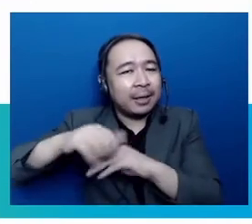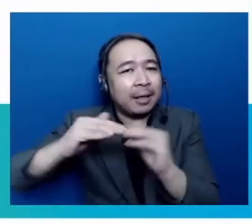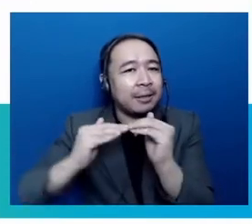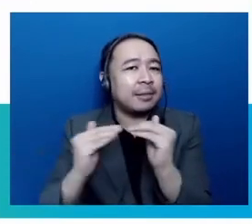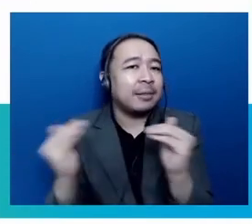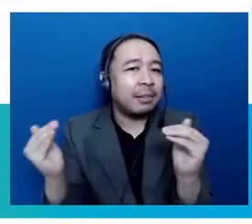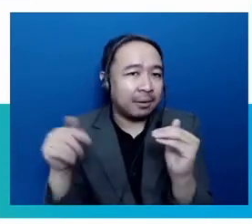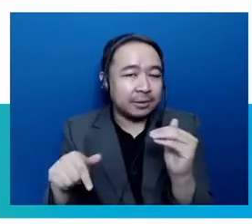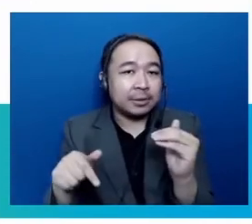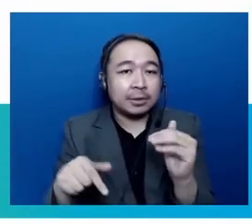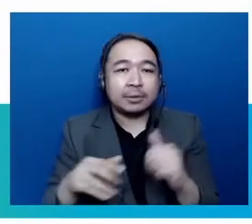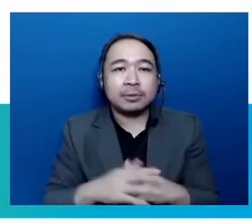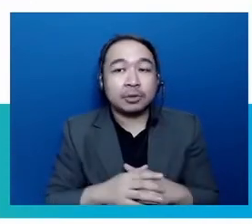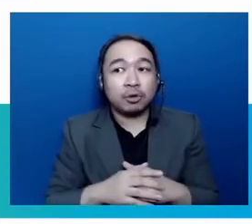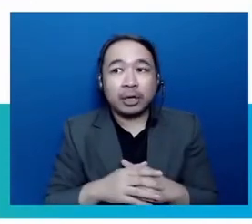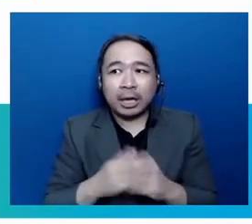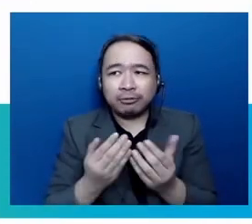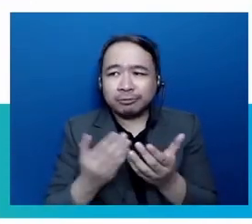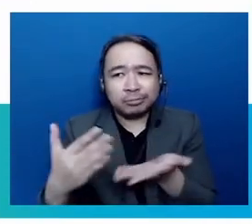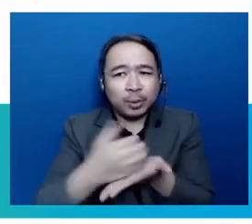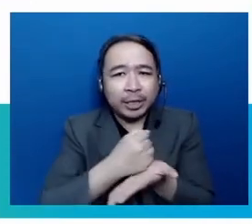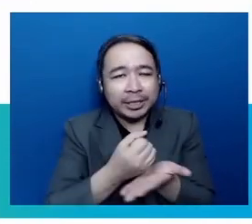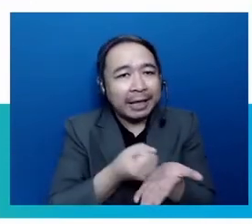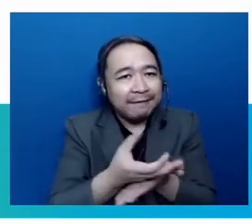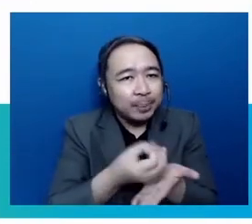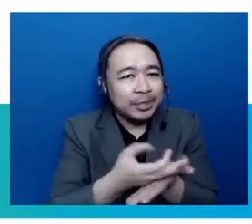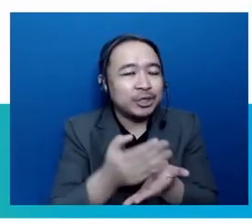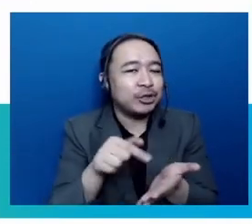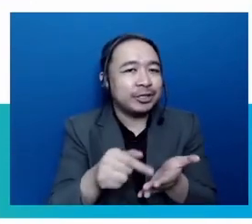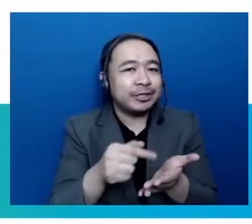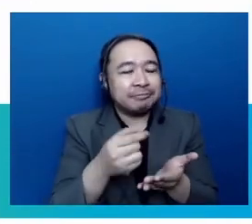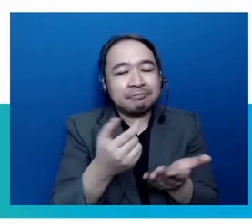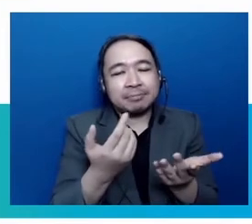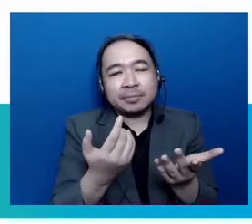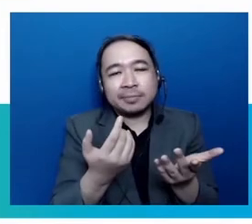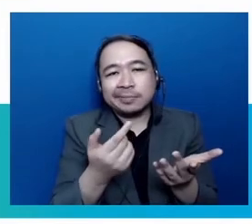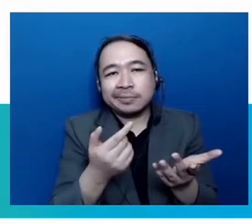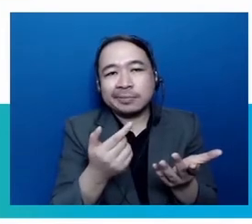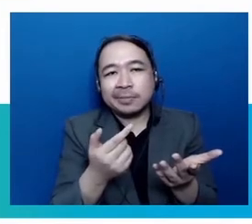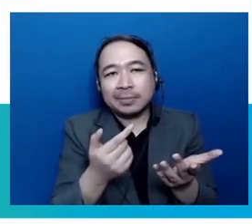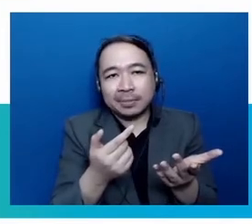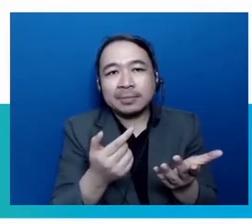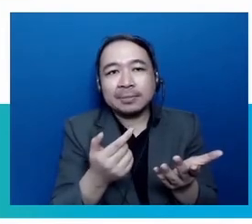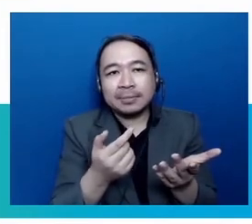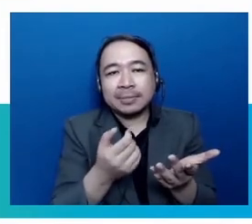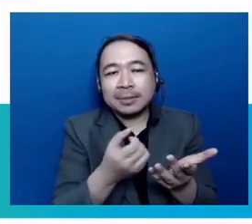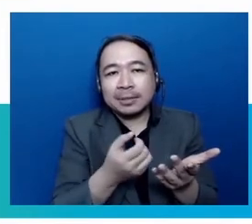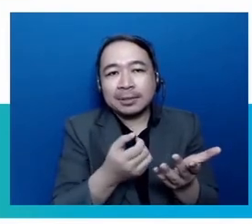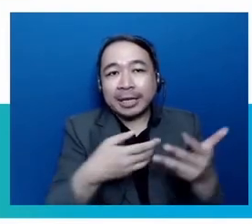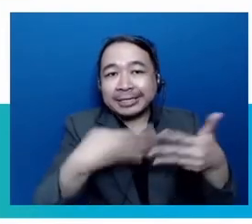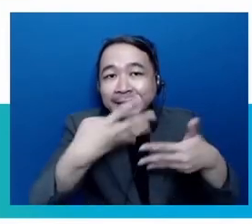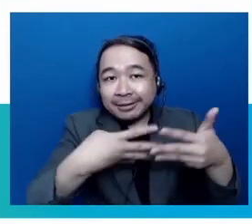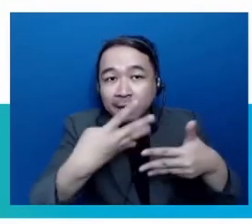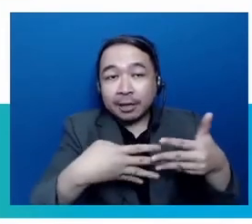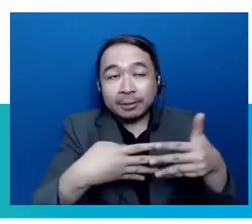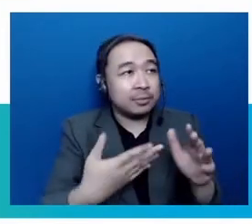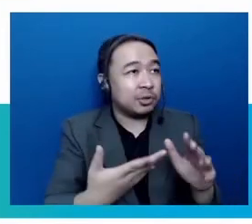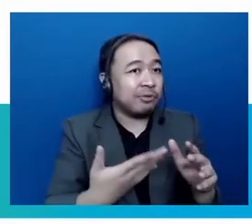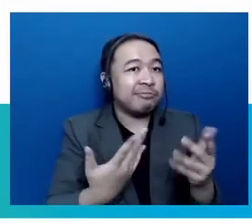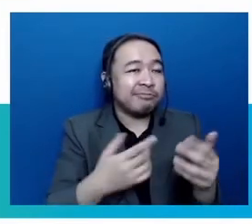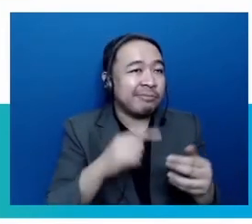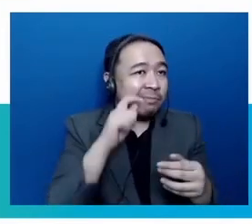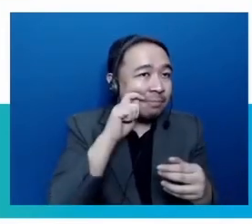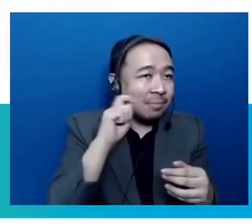community level data that's disaggregated, for example, of course, sex disaggregated, but also